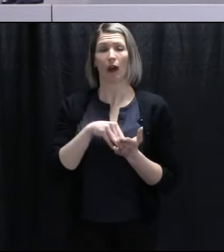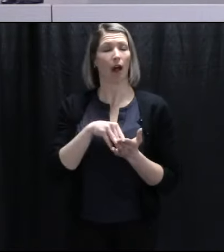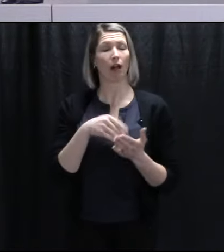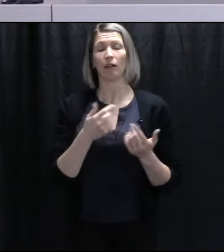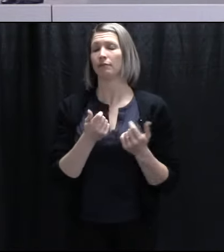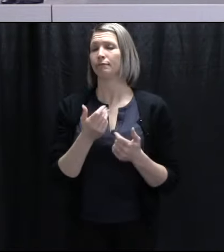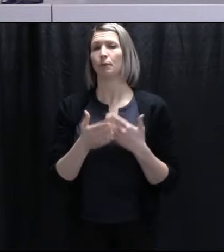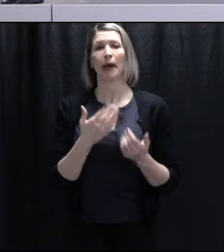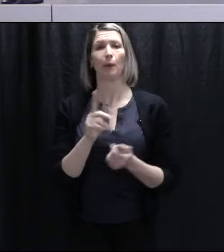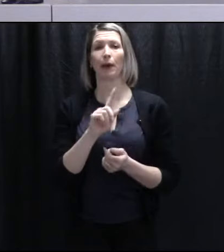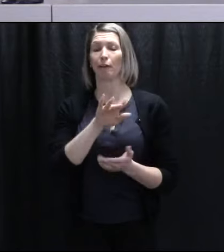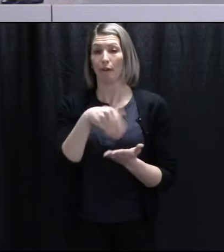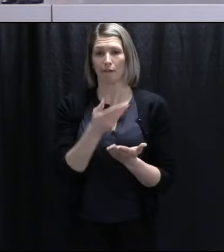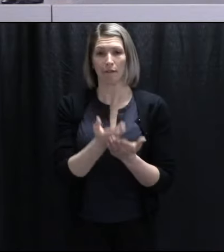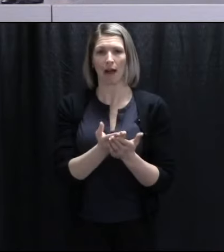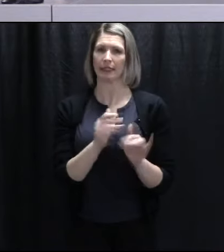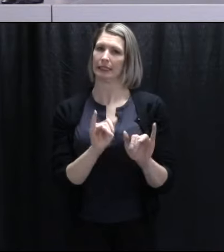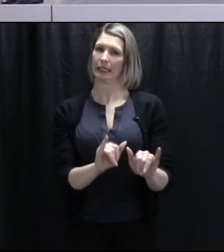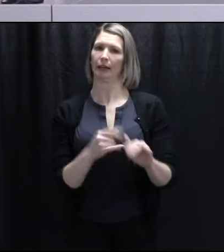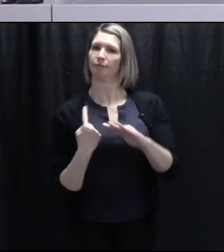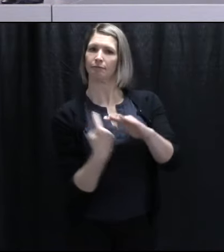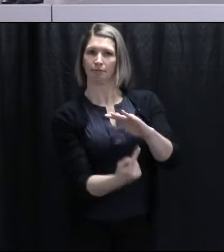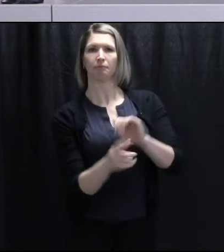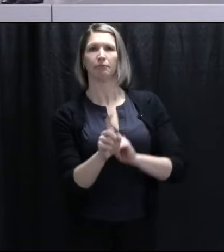the community, in the city where you landed.